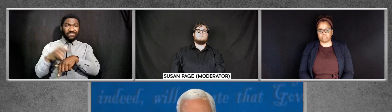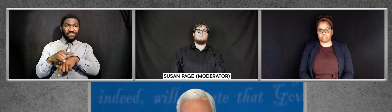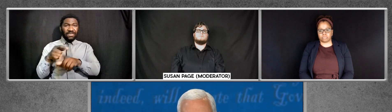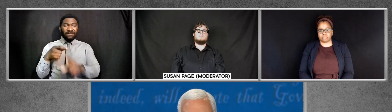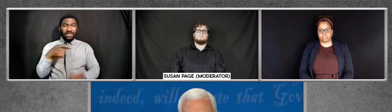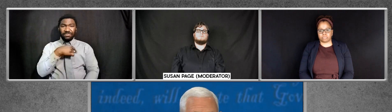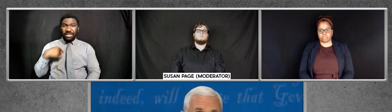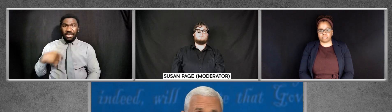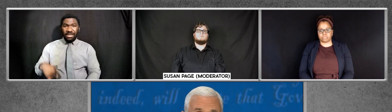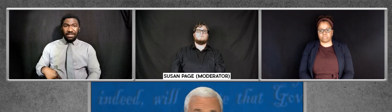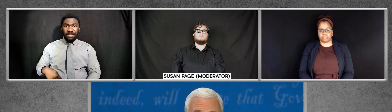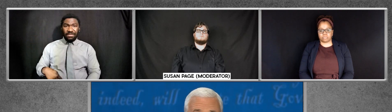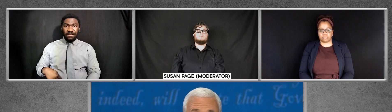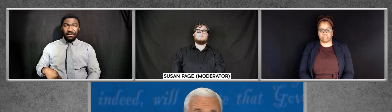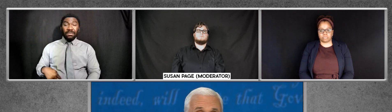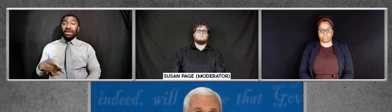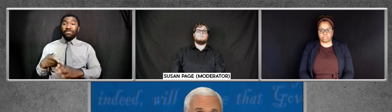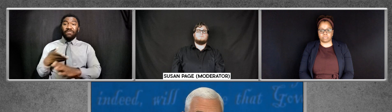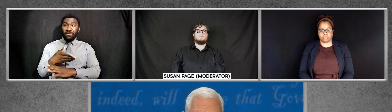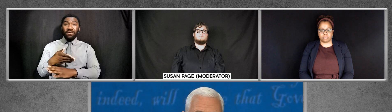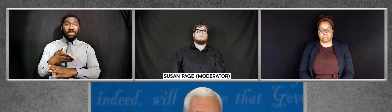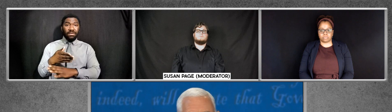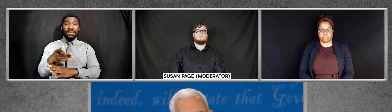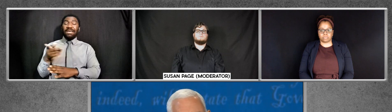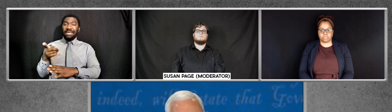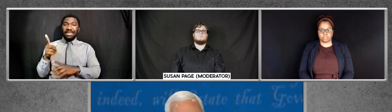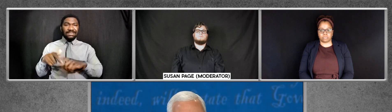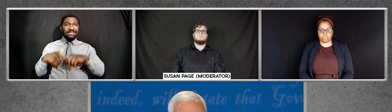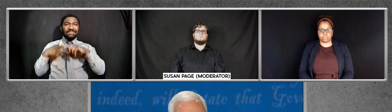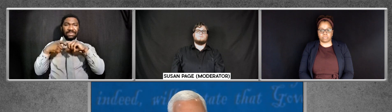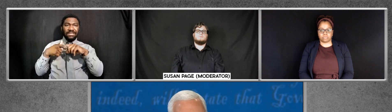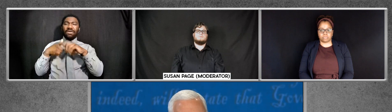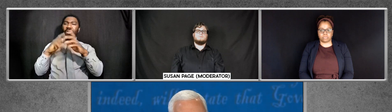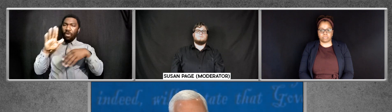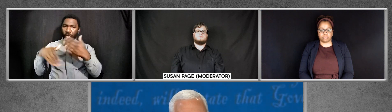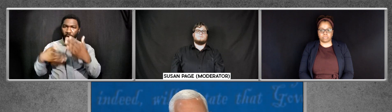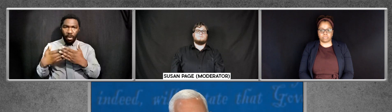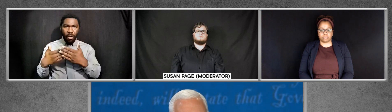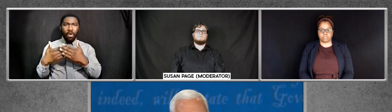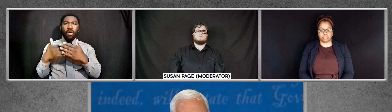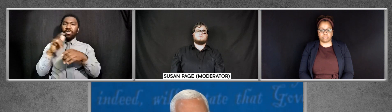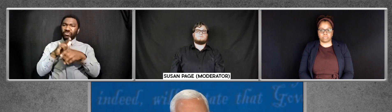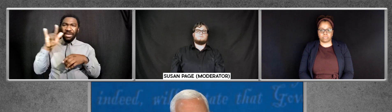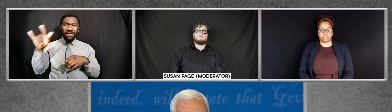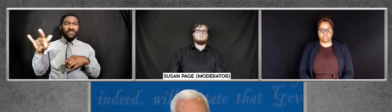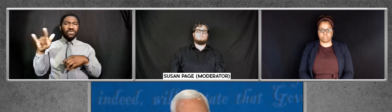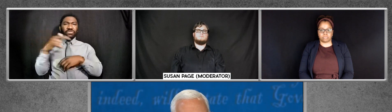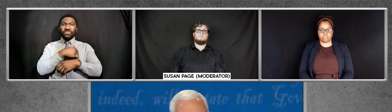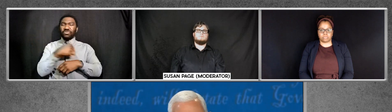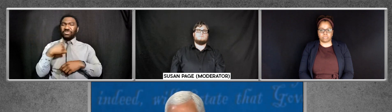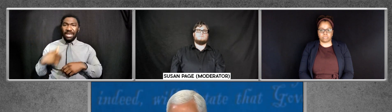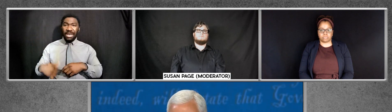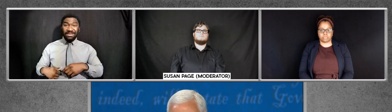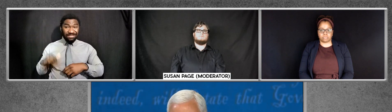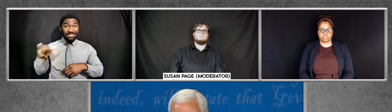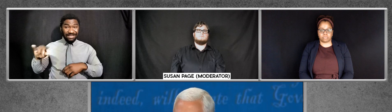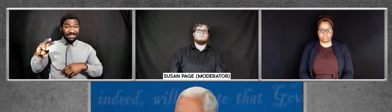done. And that was he suspended all travel from China, the second largest economy in the world.